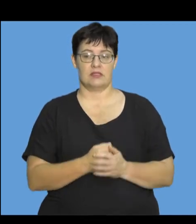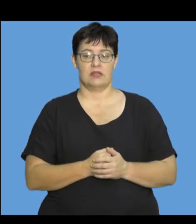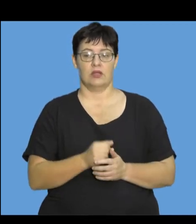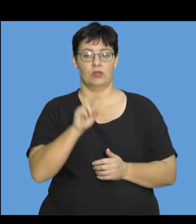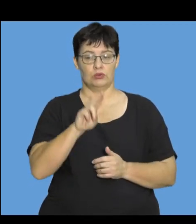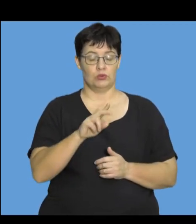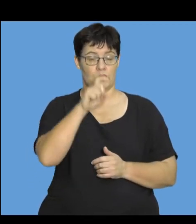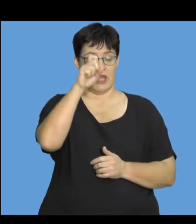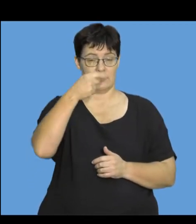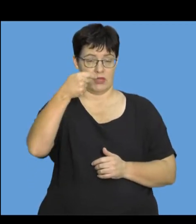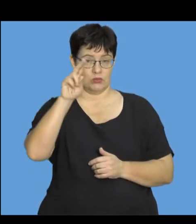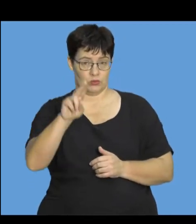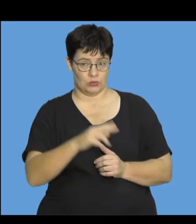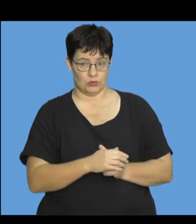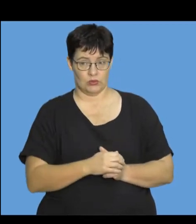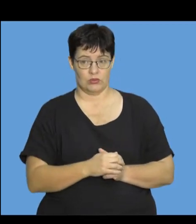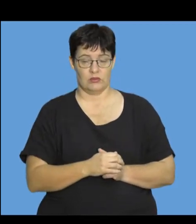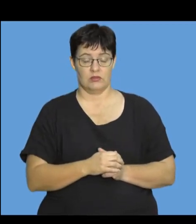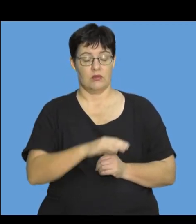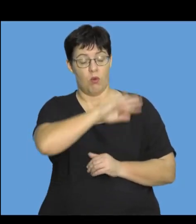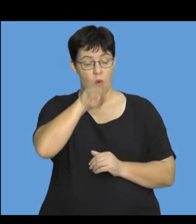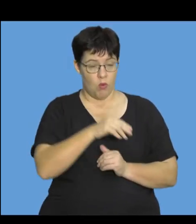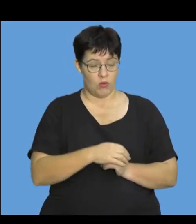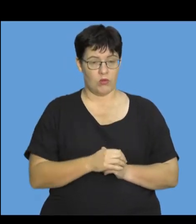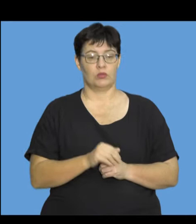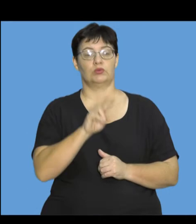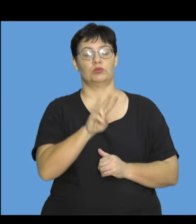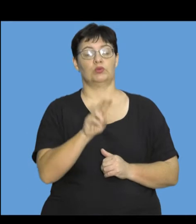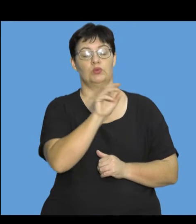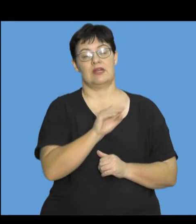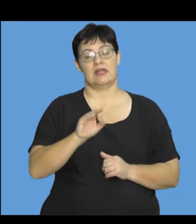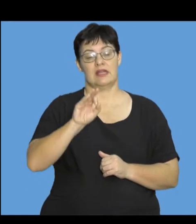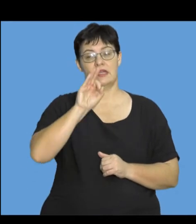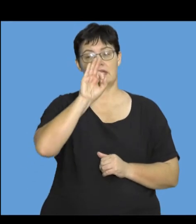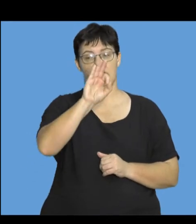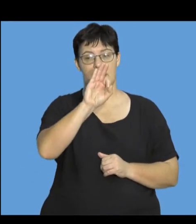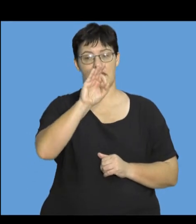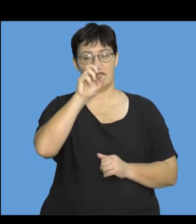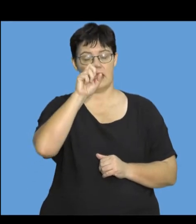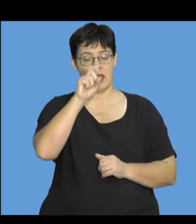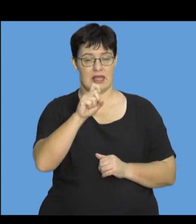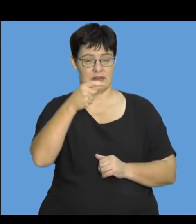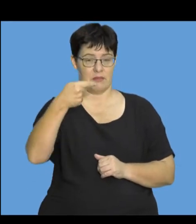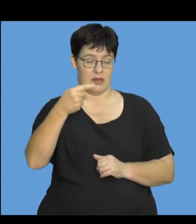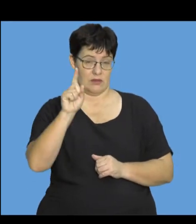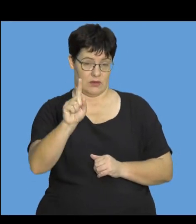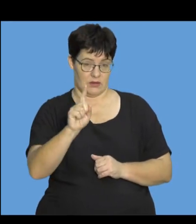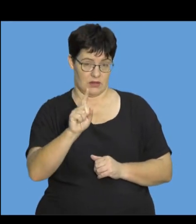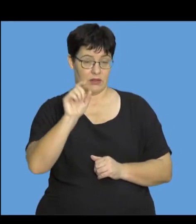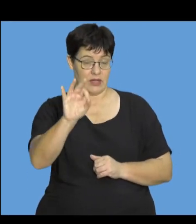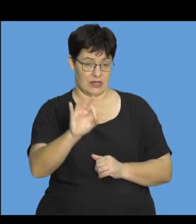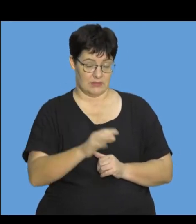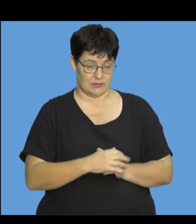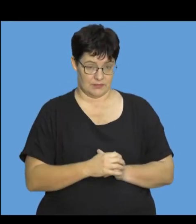exponent of x minus 2, all divided by 2 to the exponent of 3x minus